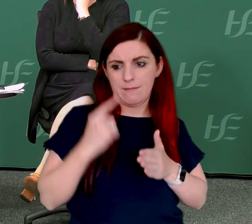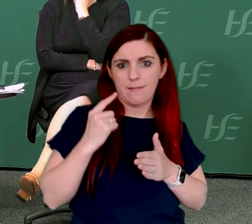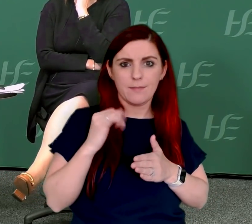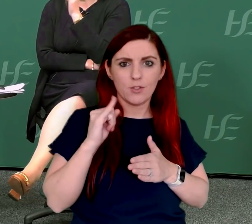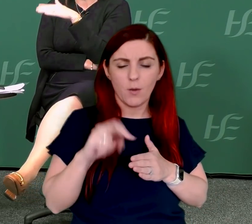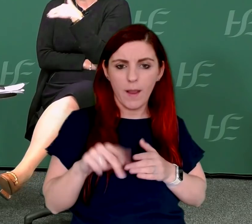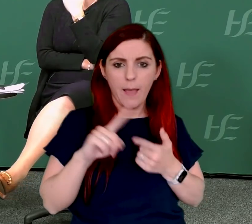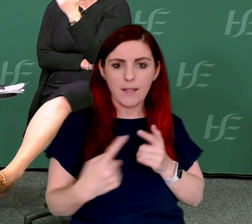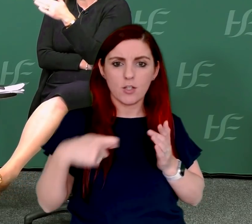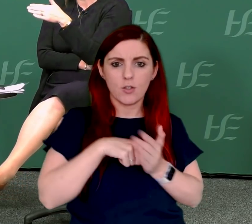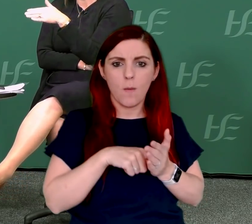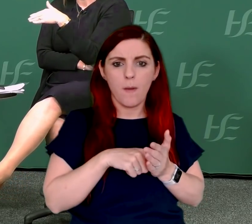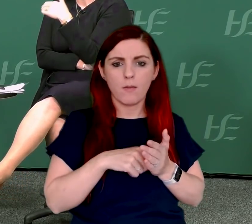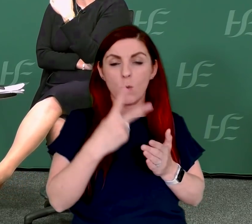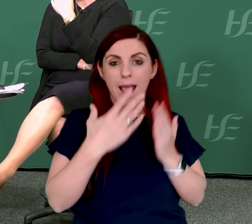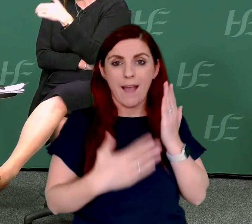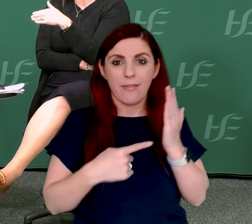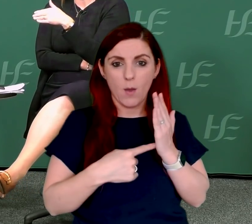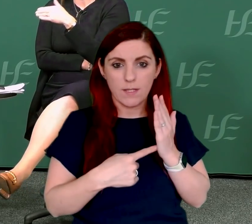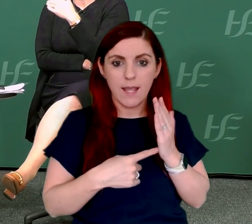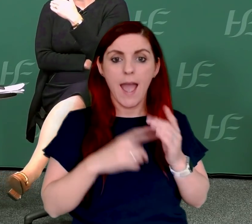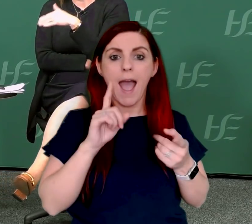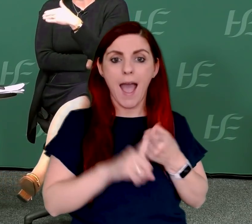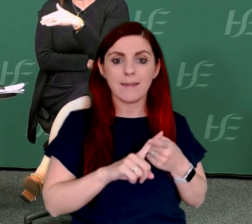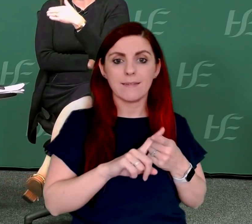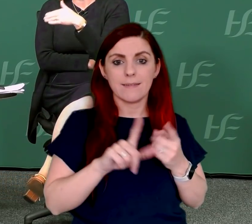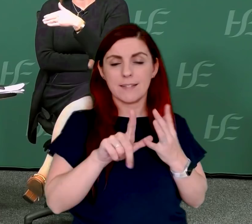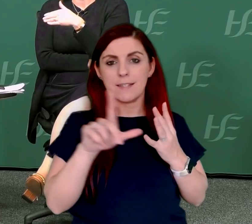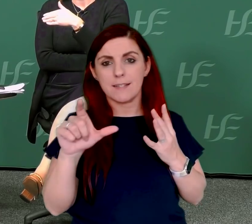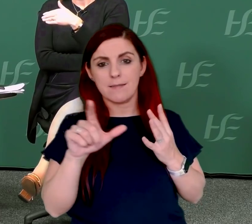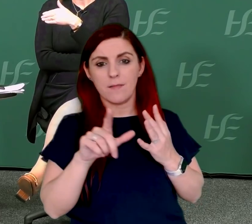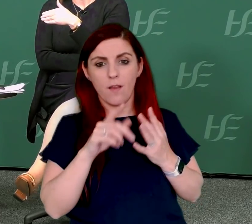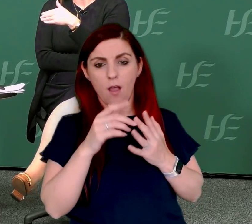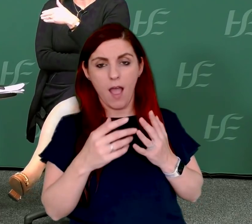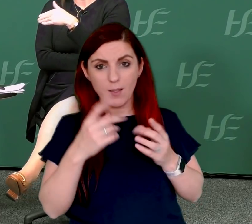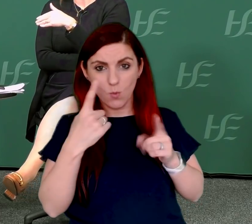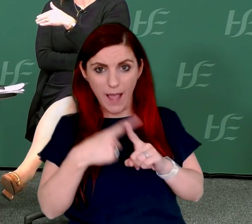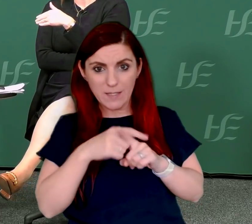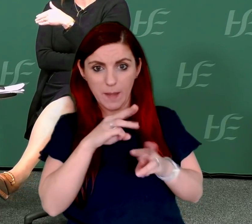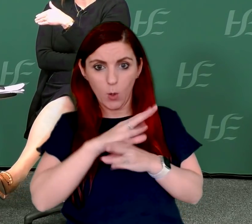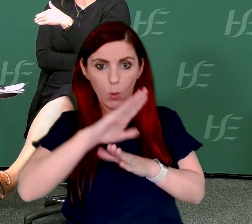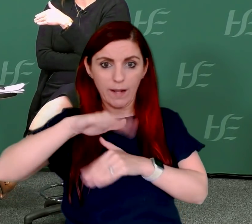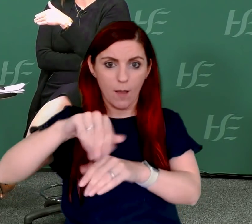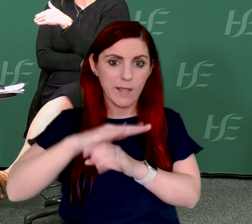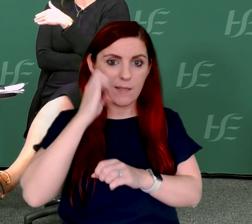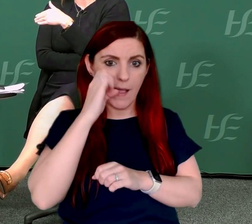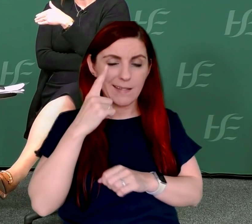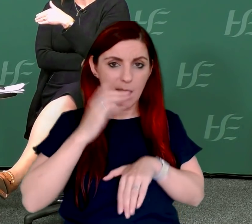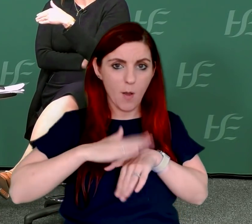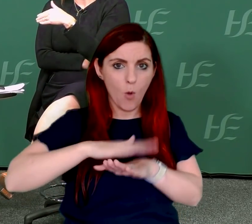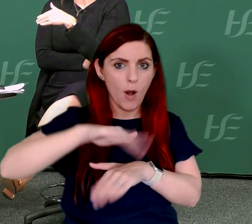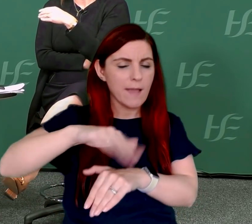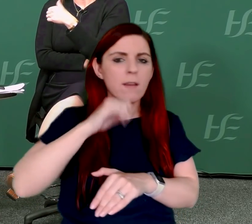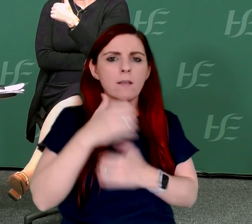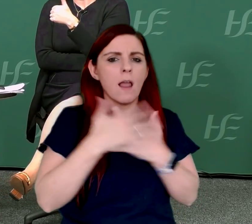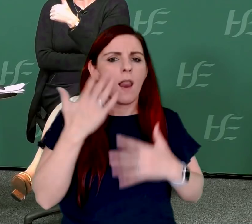7,000 or 8,000 to just replace people who leave. And we do expect to see more people leaving now. So we didn't see a lot of that in the last year because people